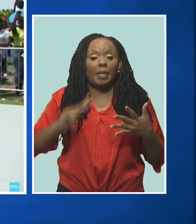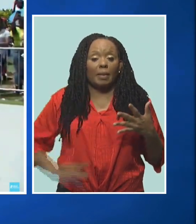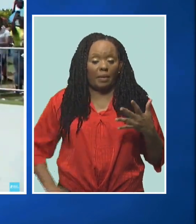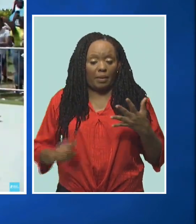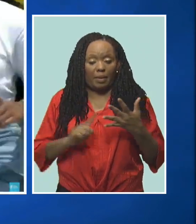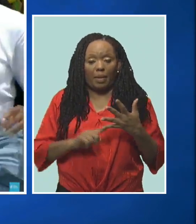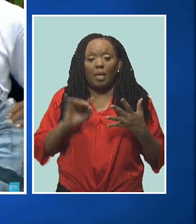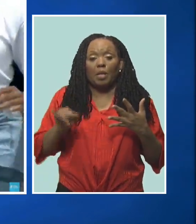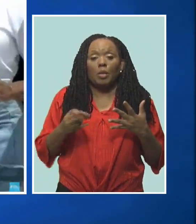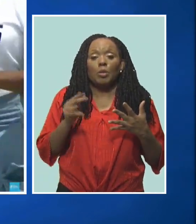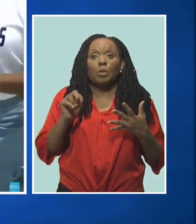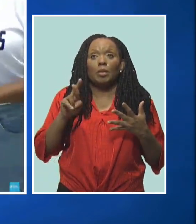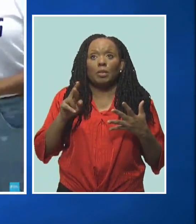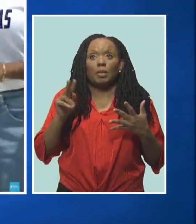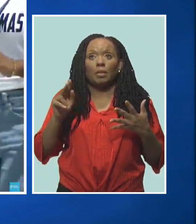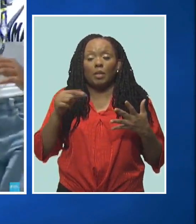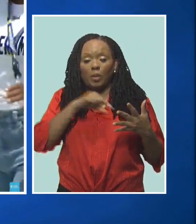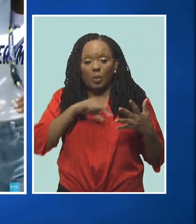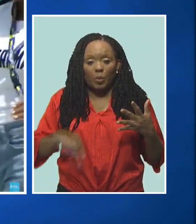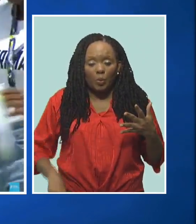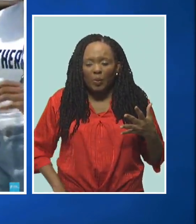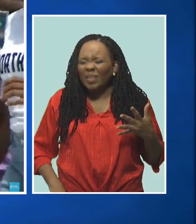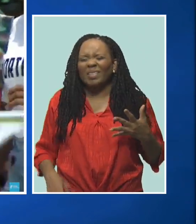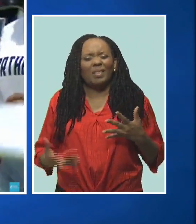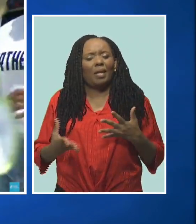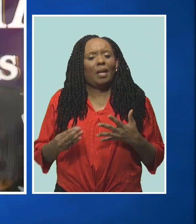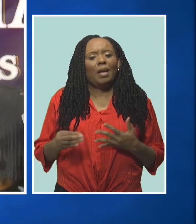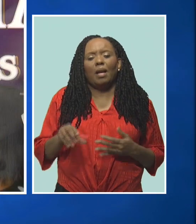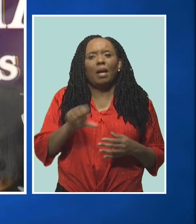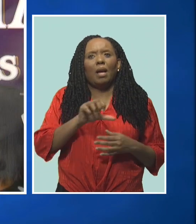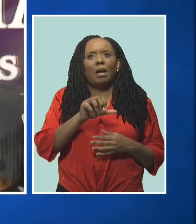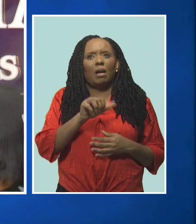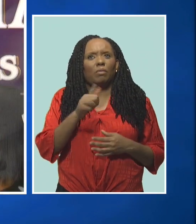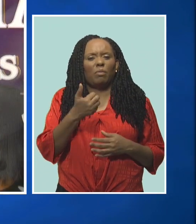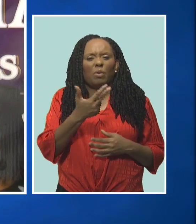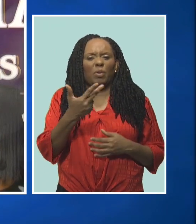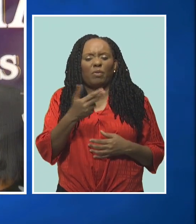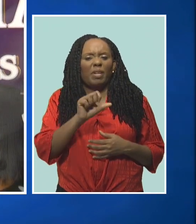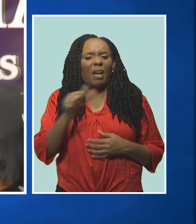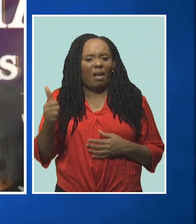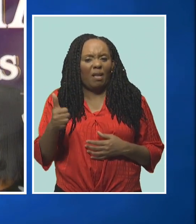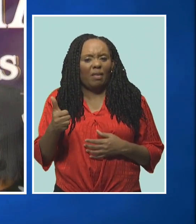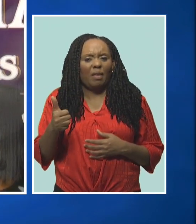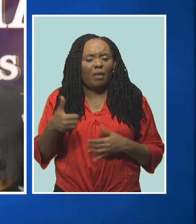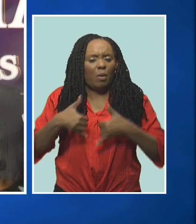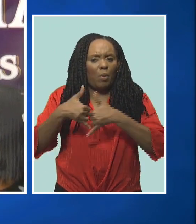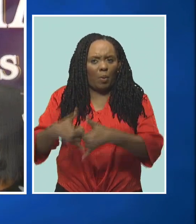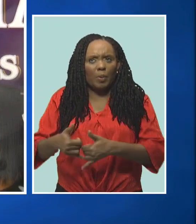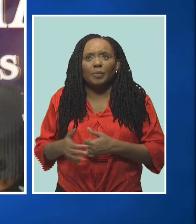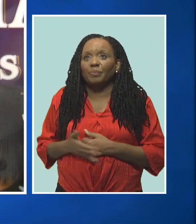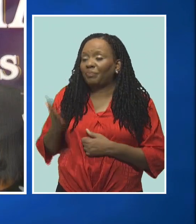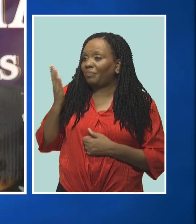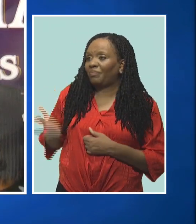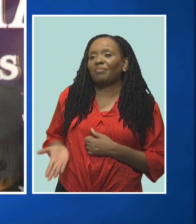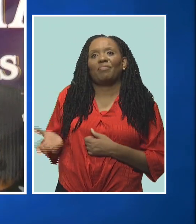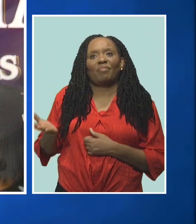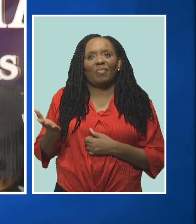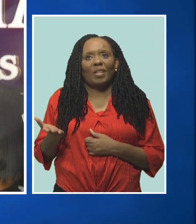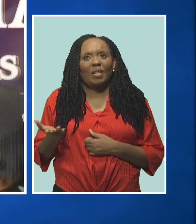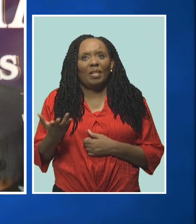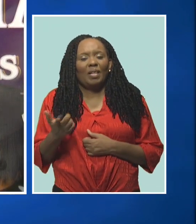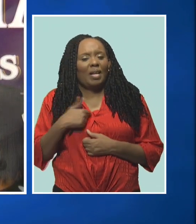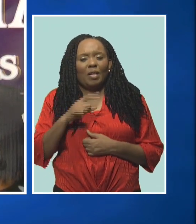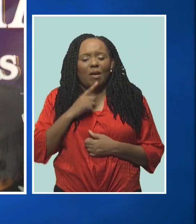section, and the individuals 13 to 18 and 8 to 12. Me heading home slowly but surely. Have my